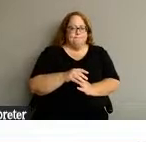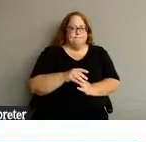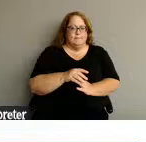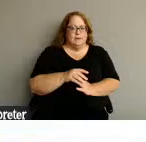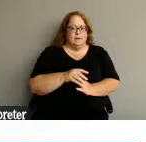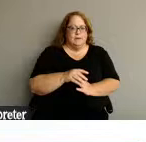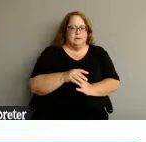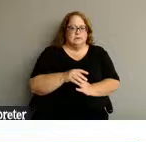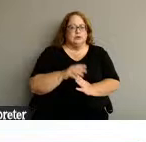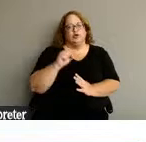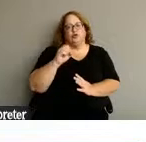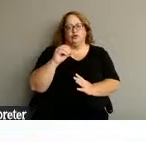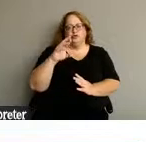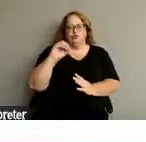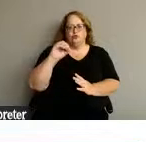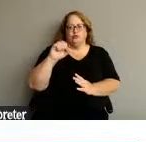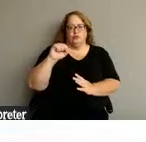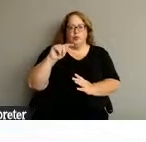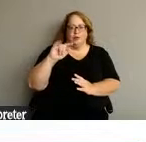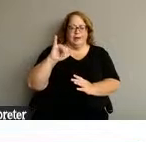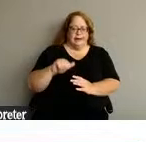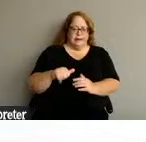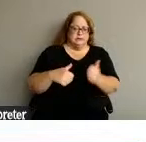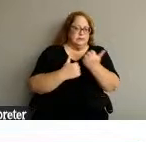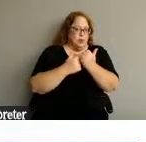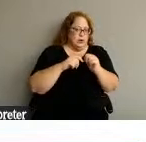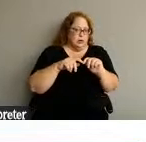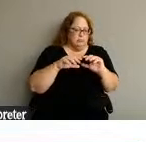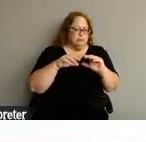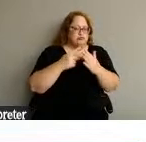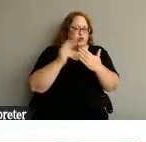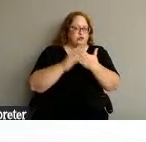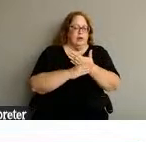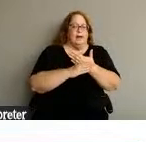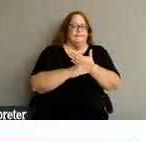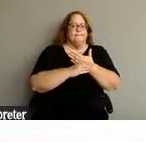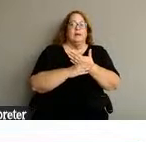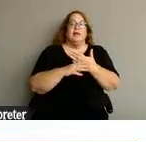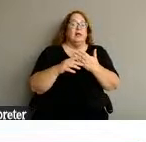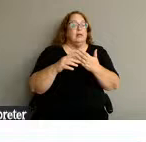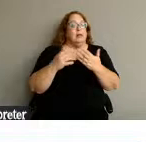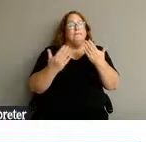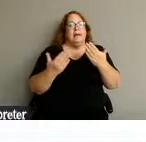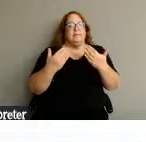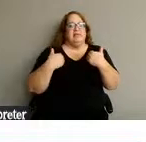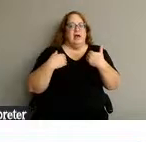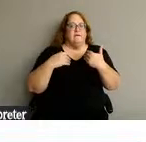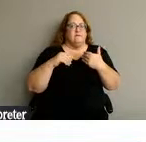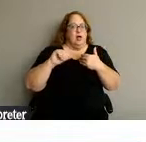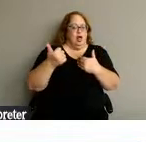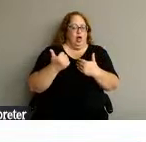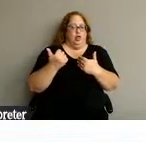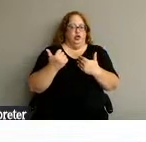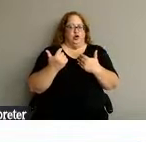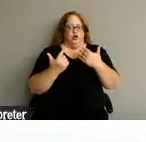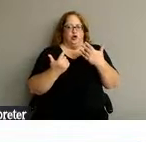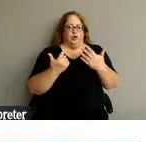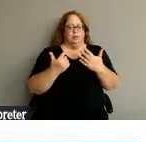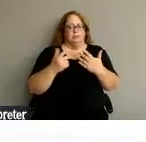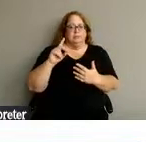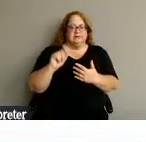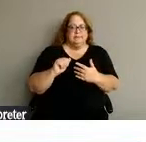supported program, birth to 3, and visually impaired. Now, they could have all other impairments also, but vision's their